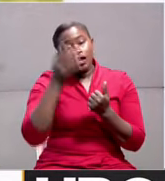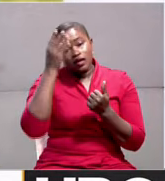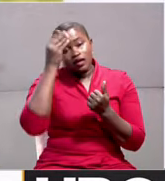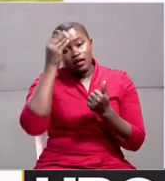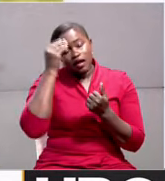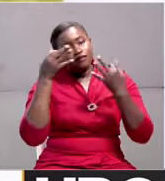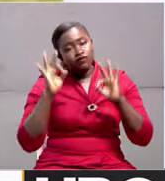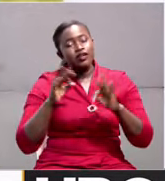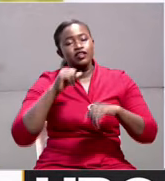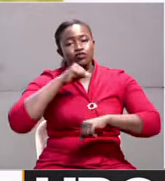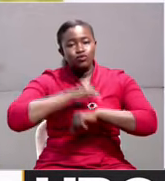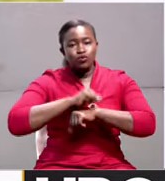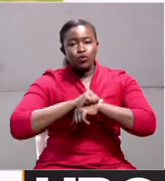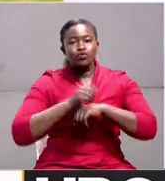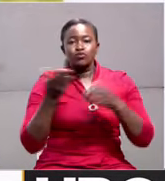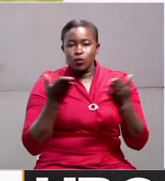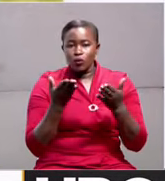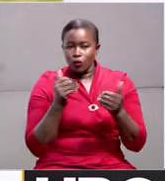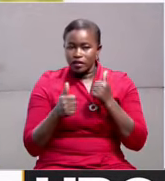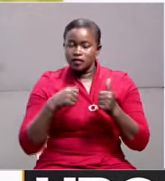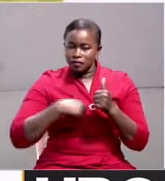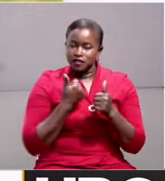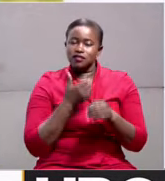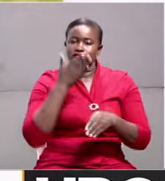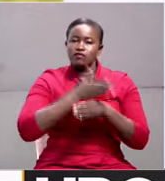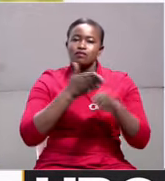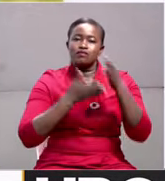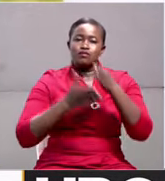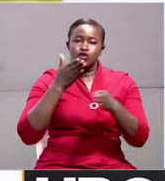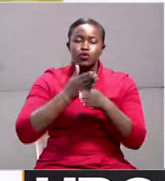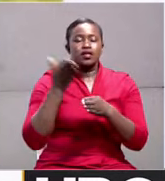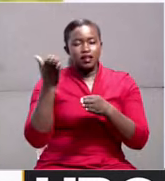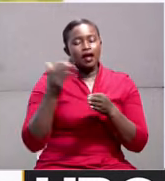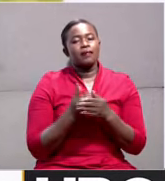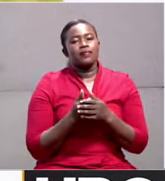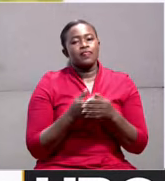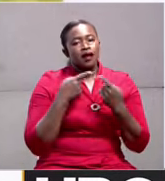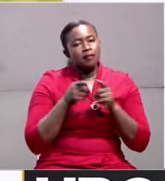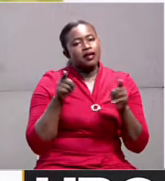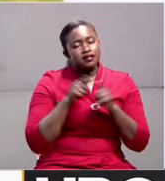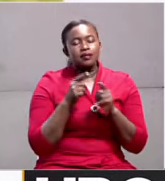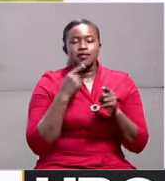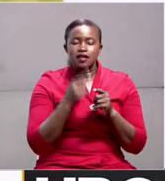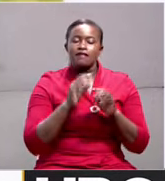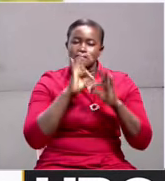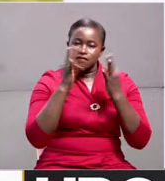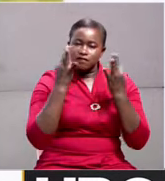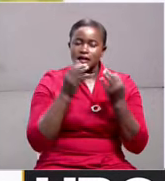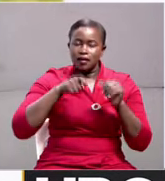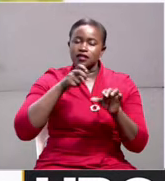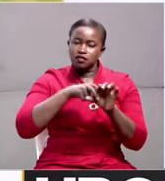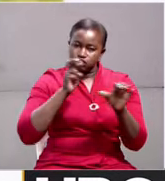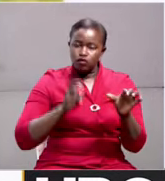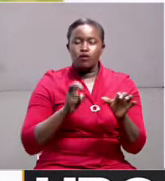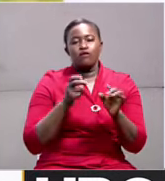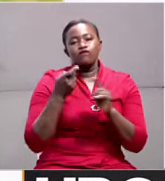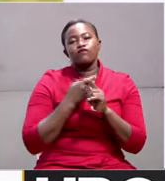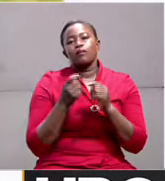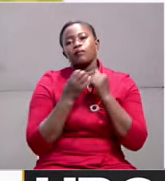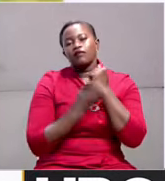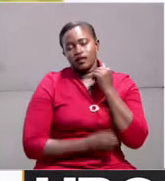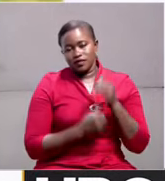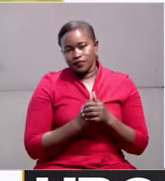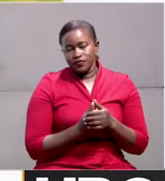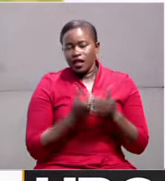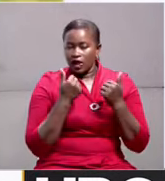in those schools which I was there. But also I insisted that the families must get out of poverty. Now, if you